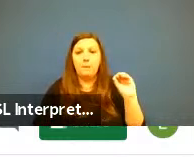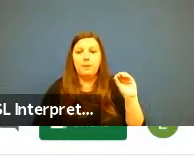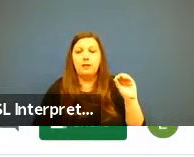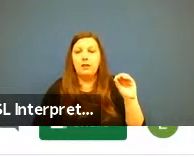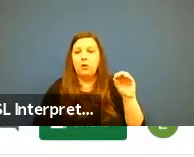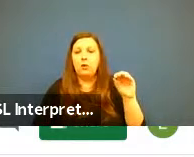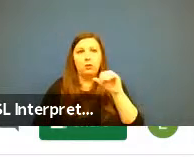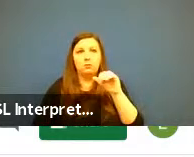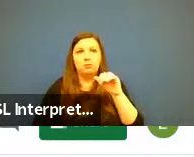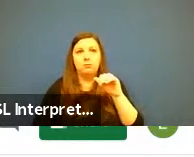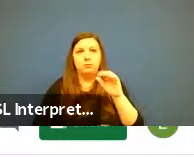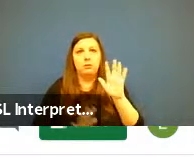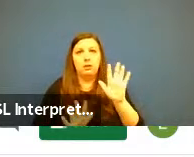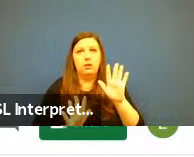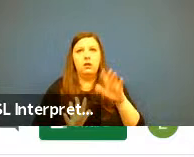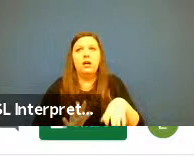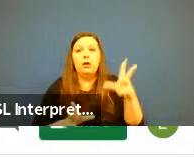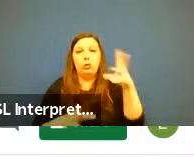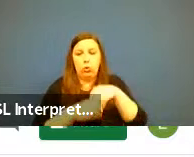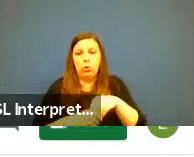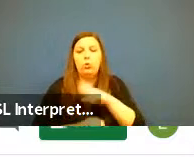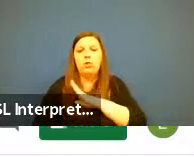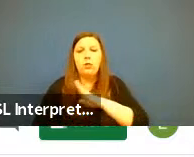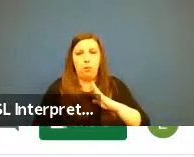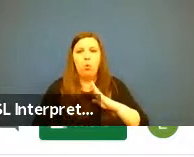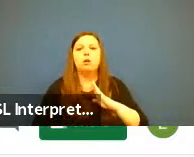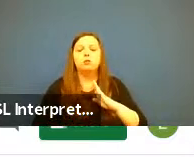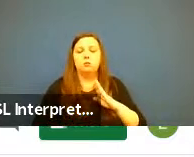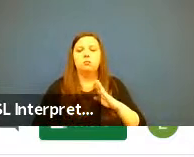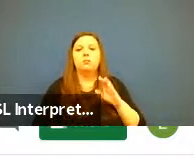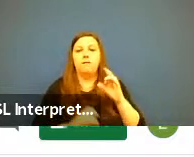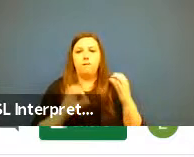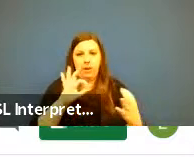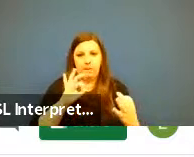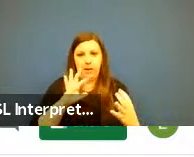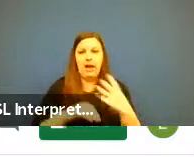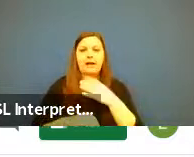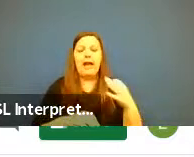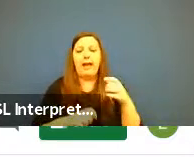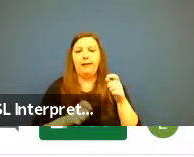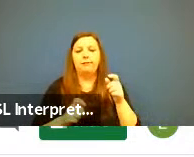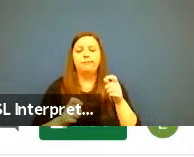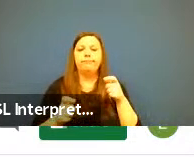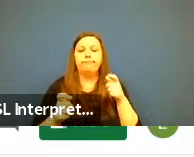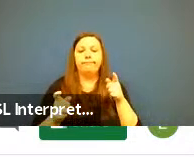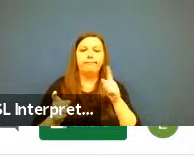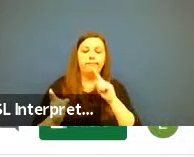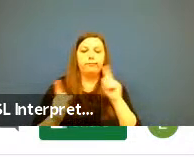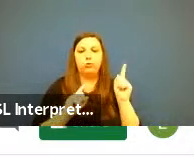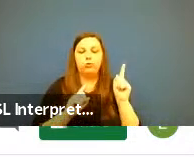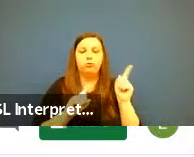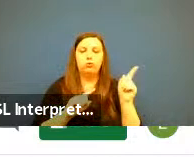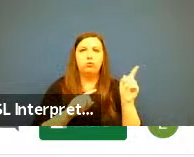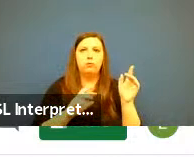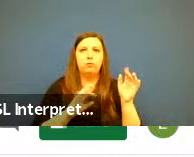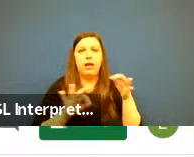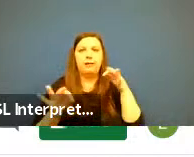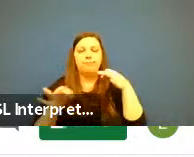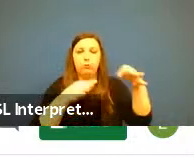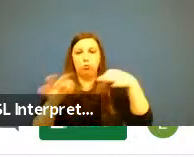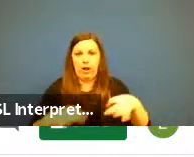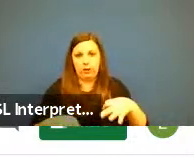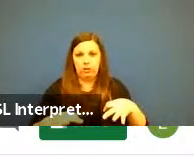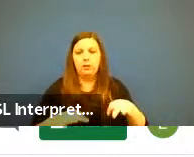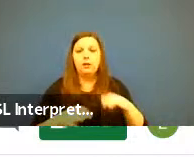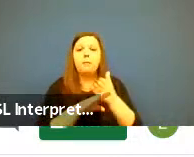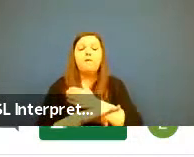input and their direction. Actually, that's the whole purpose of them being the people who know how to data gather. They don't know